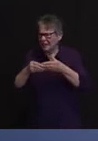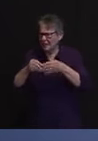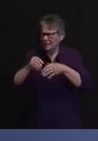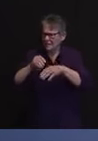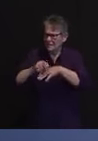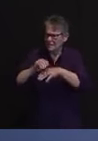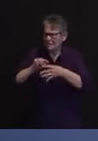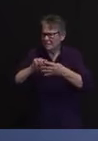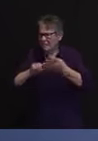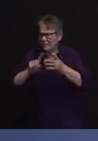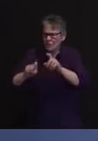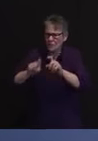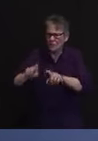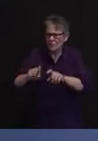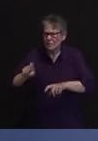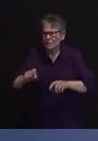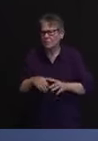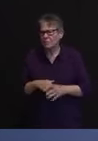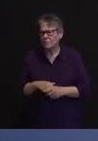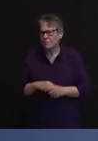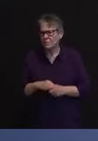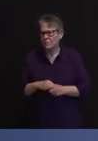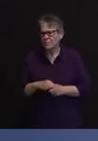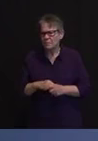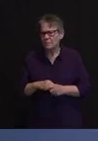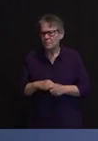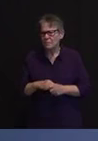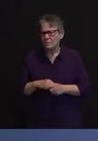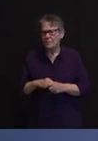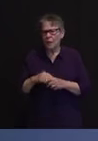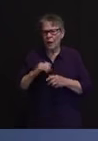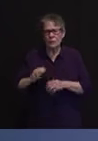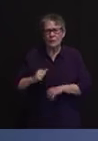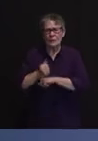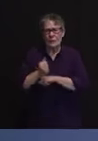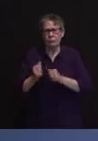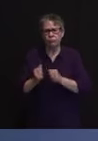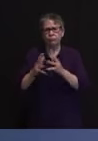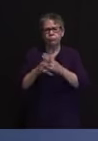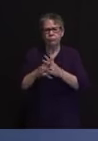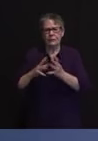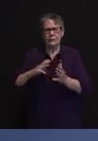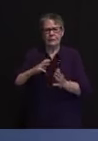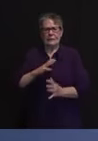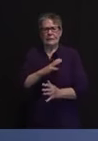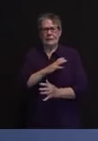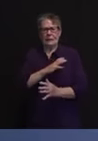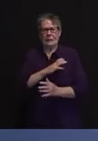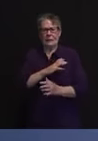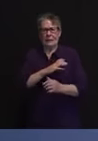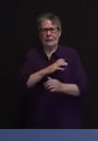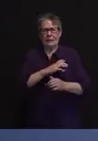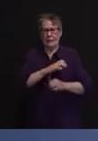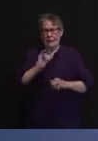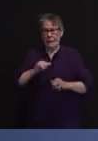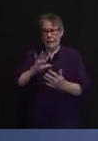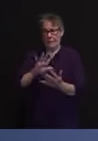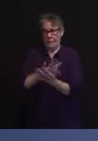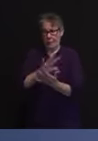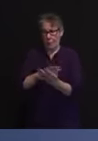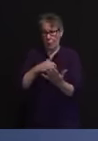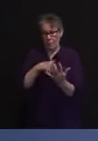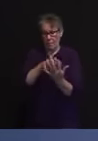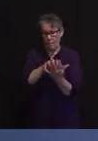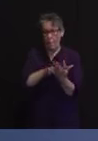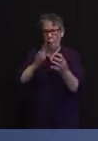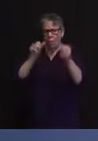advisory committee, multidisciplinary. The document will be posted on our website. The full document. I